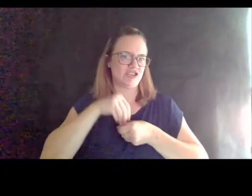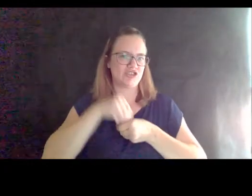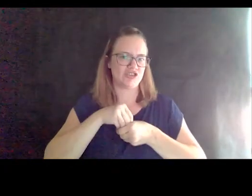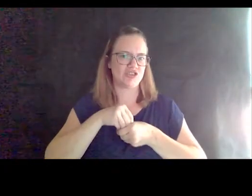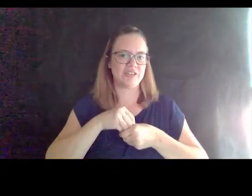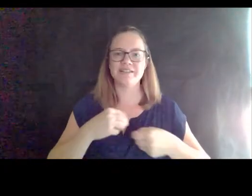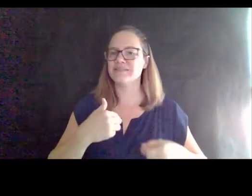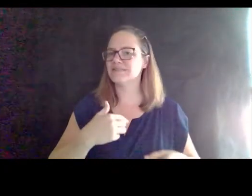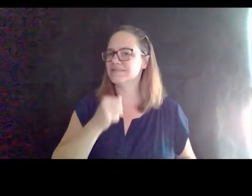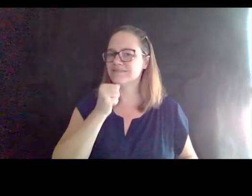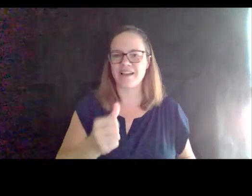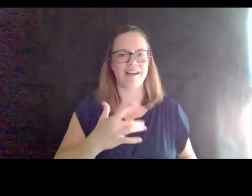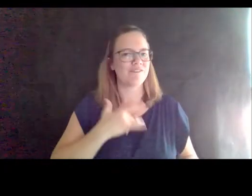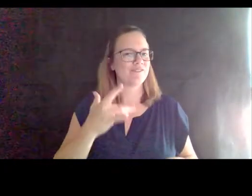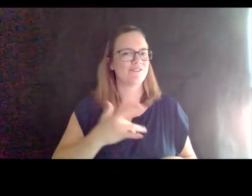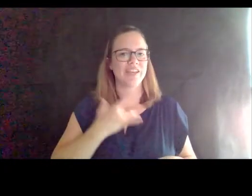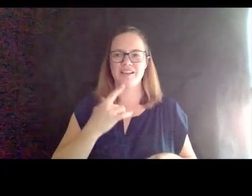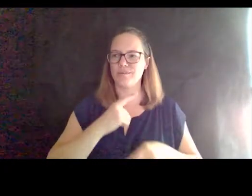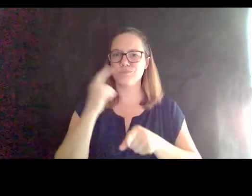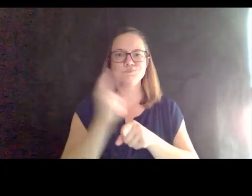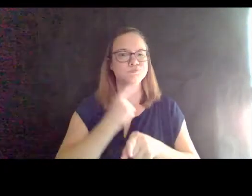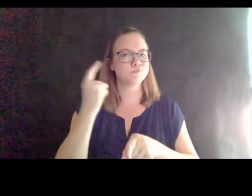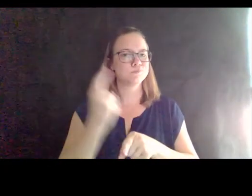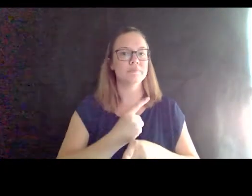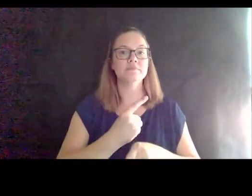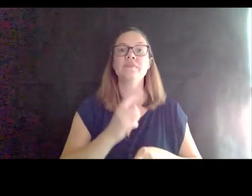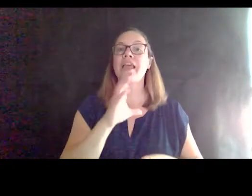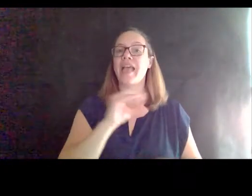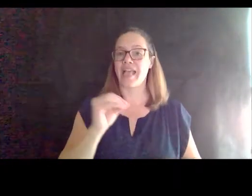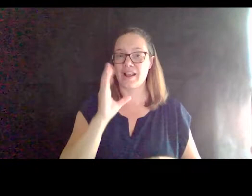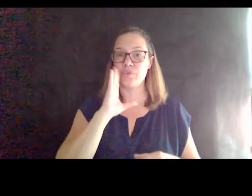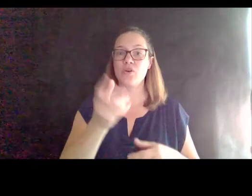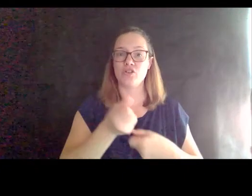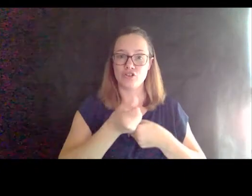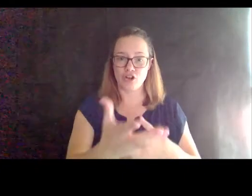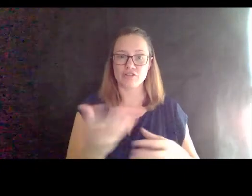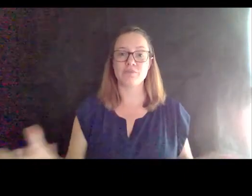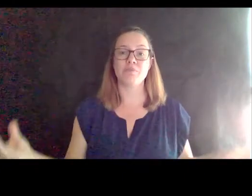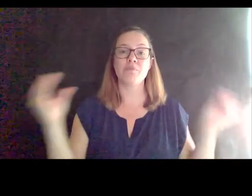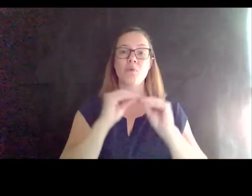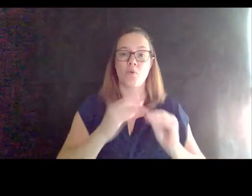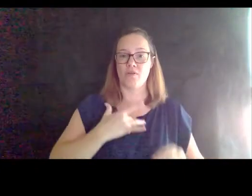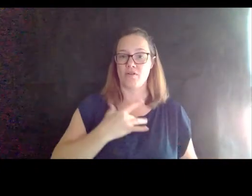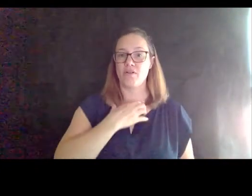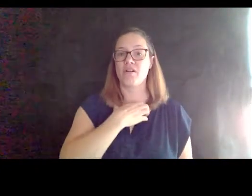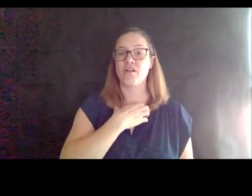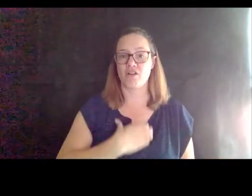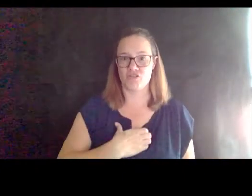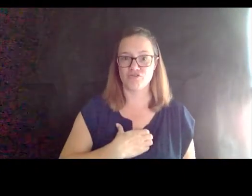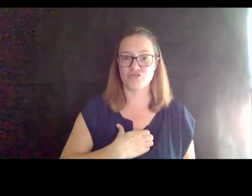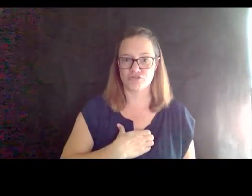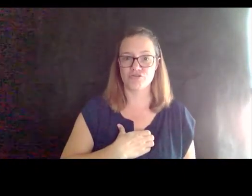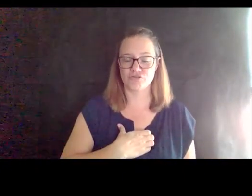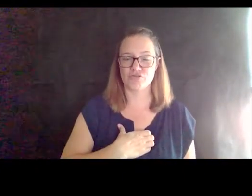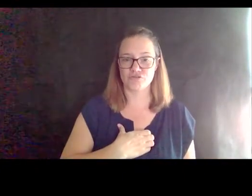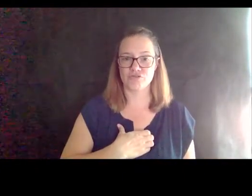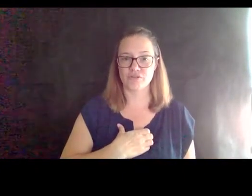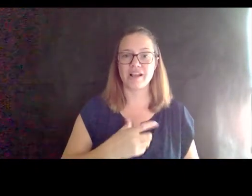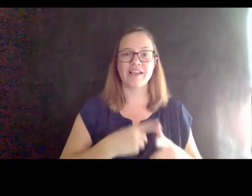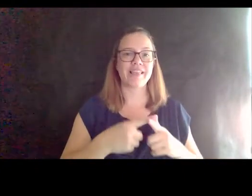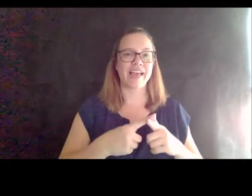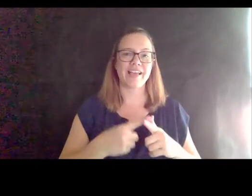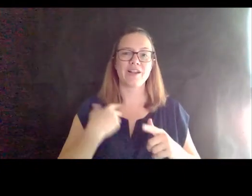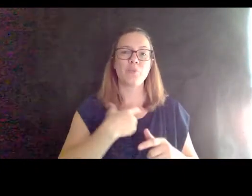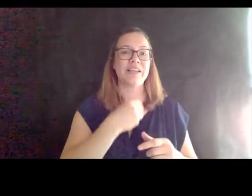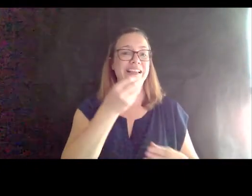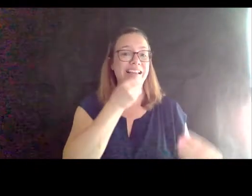we're not feeling the way that we should be and hunger is also is often a result of that and so we start to